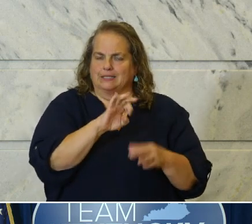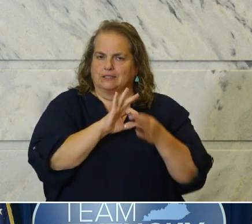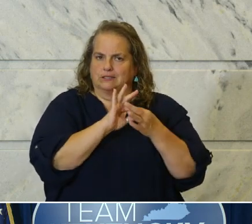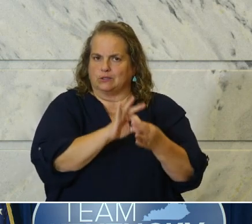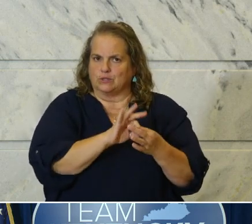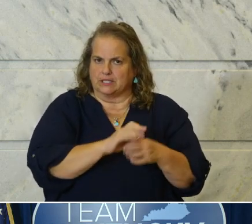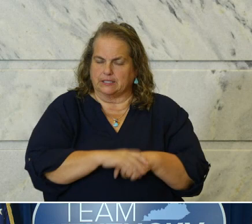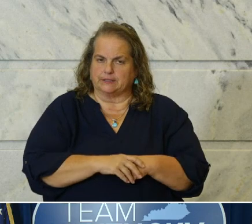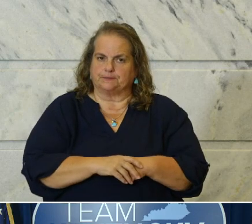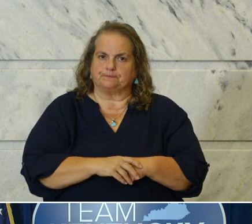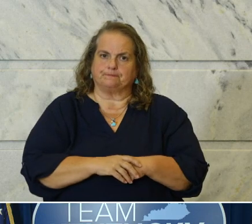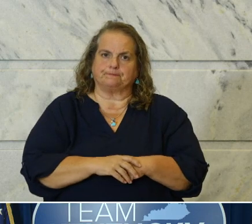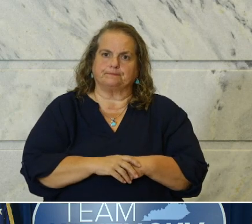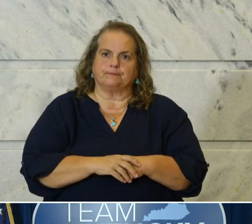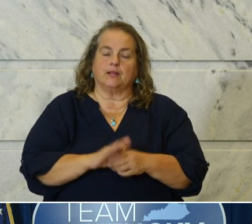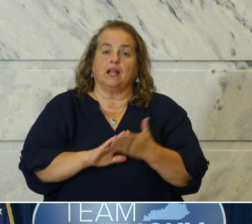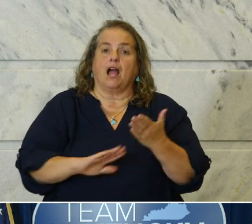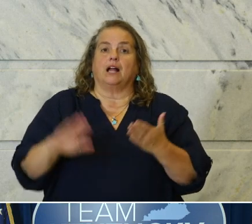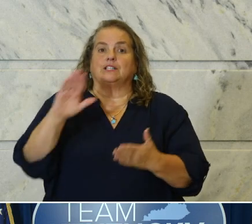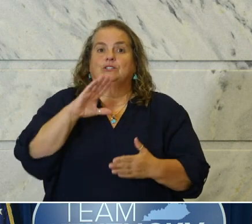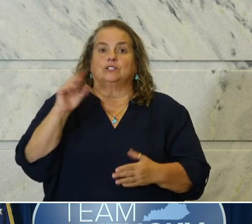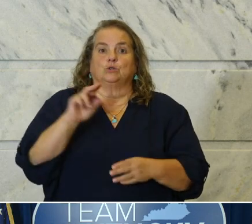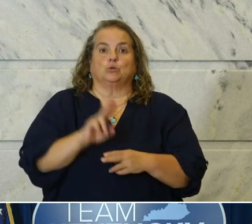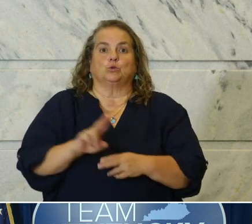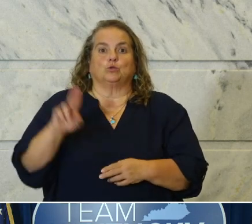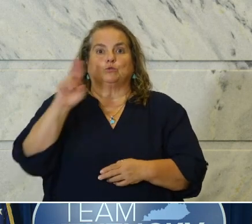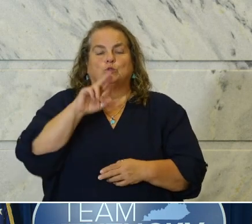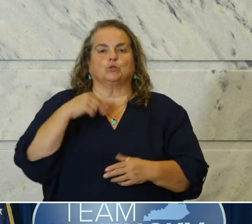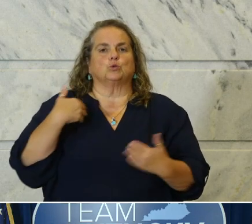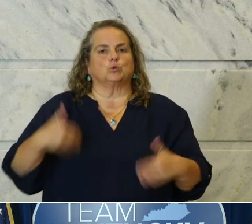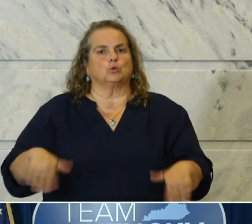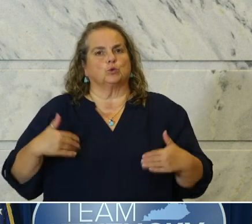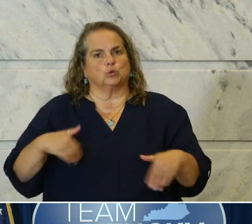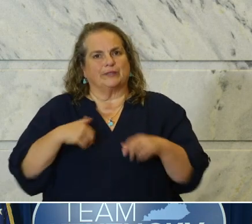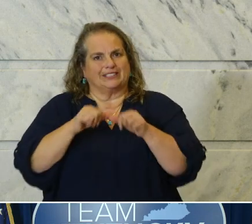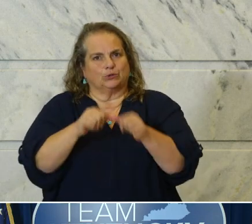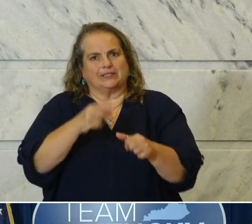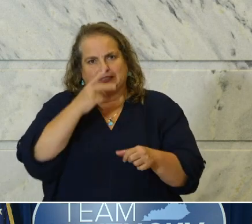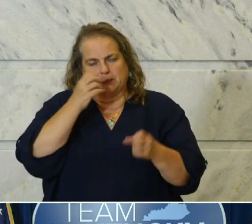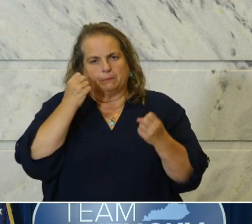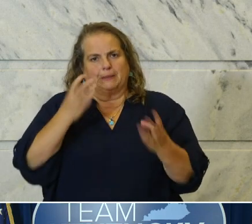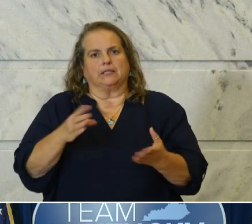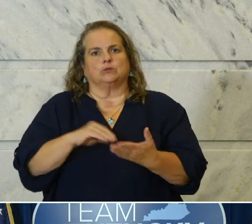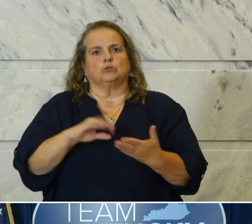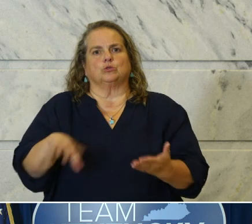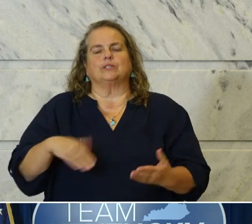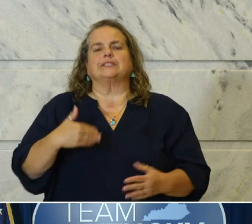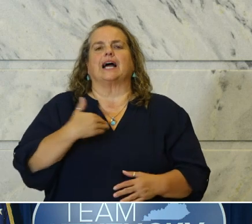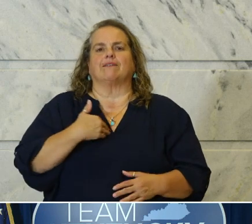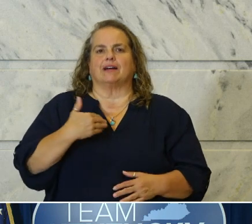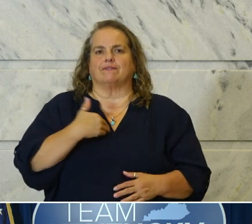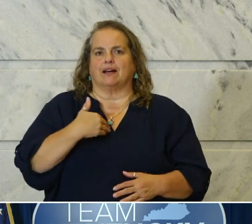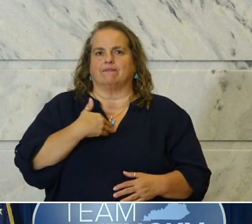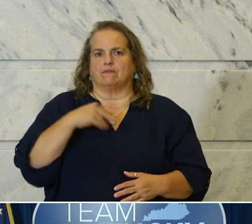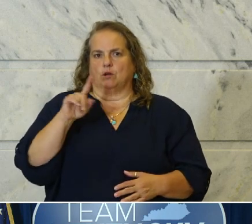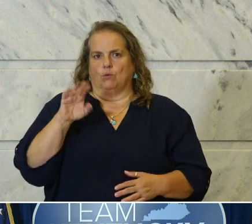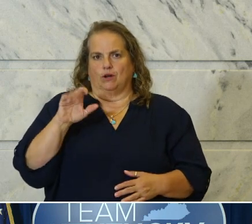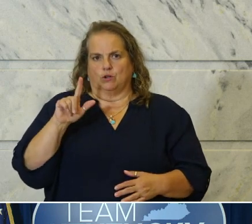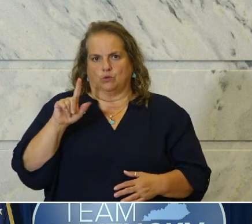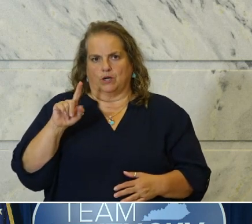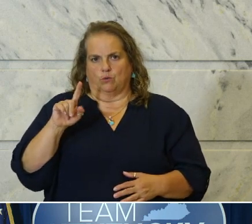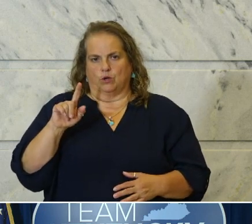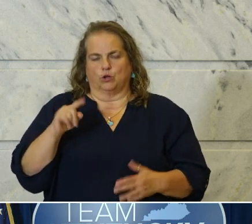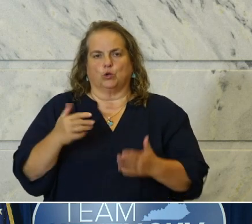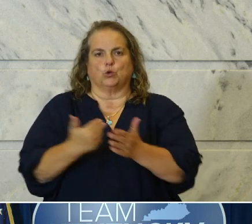them. Colleges and universities, we continue to see a lot of our students testing positive. 121